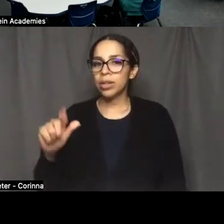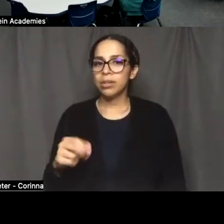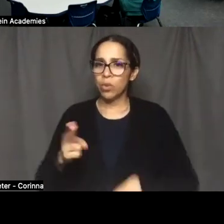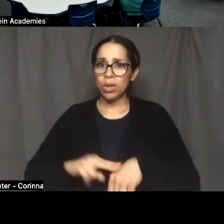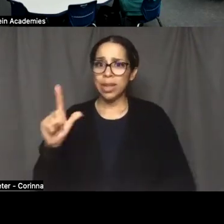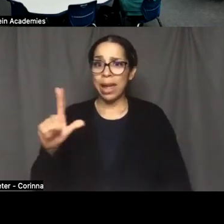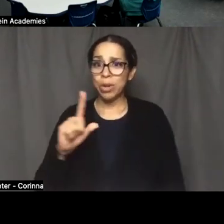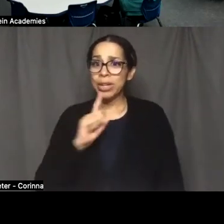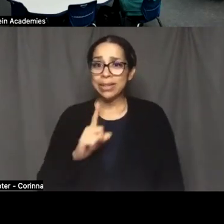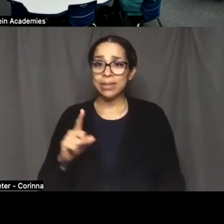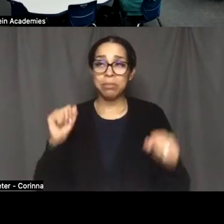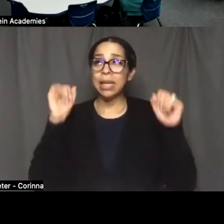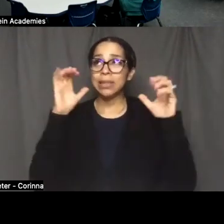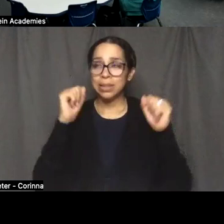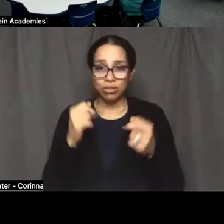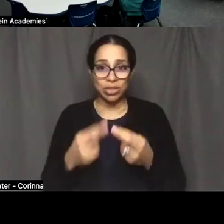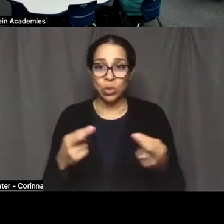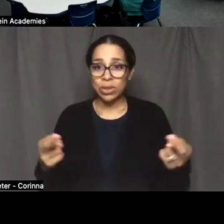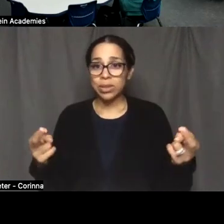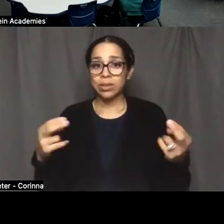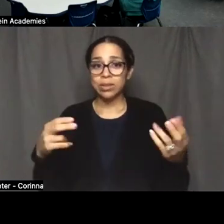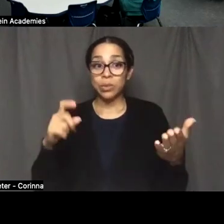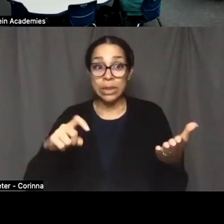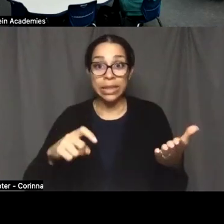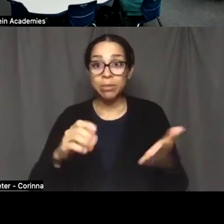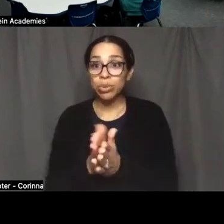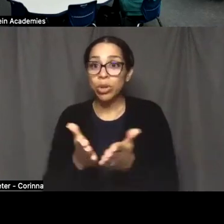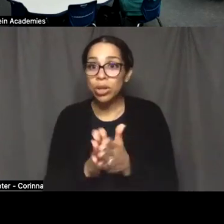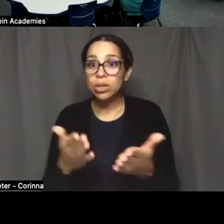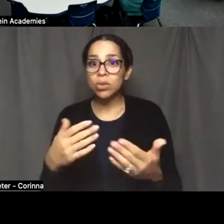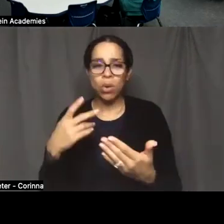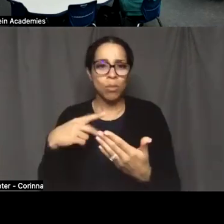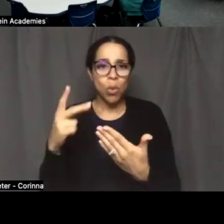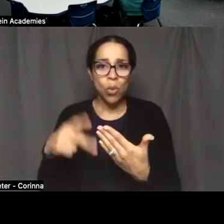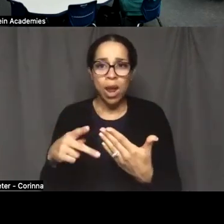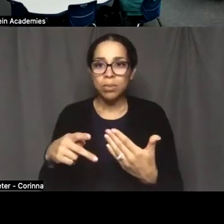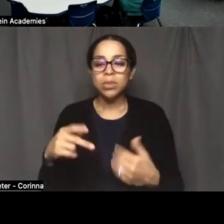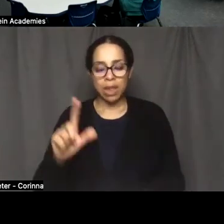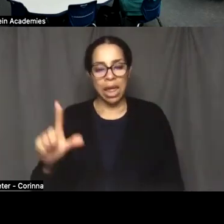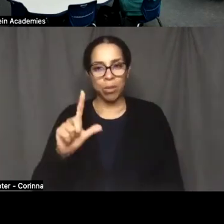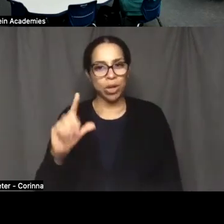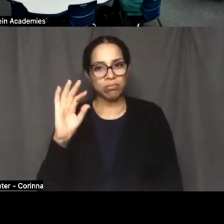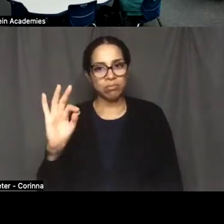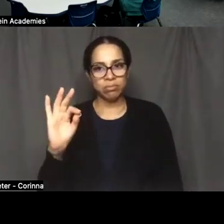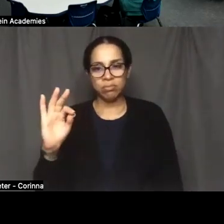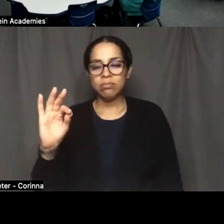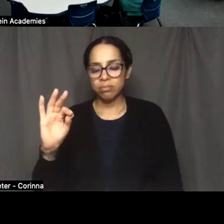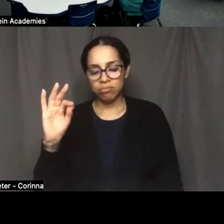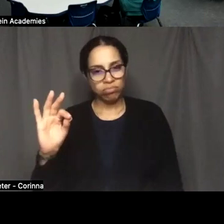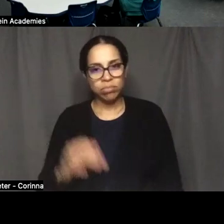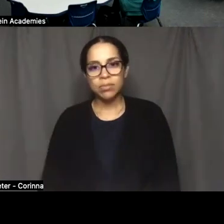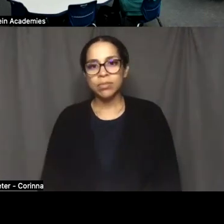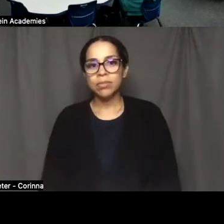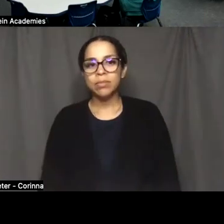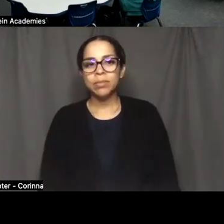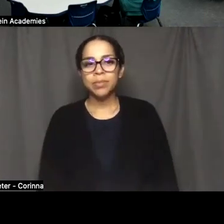resources as well. If you need books or programs or anything else, then those are always great resources. there's also an online website called